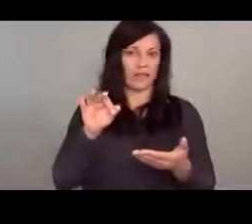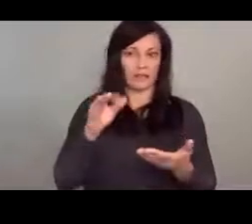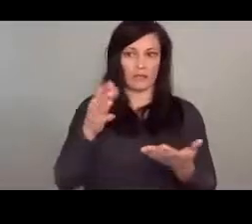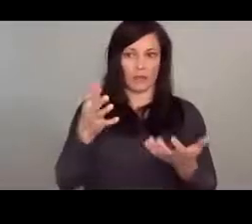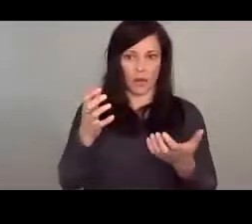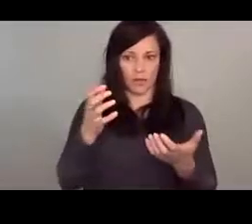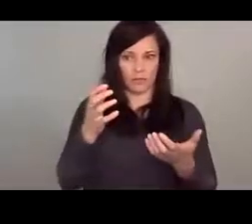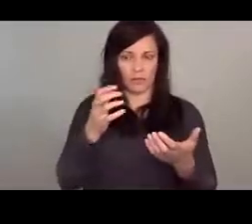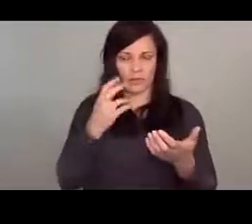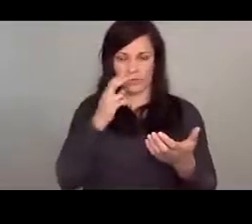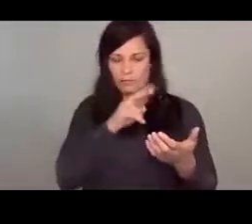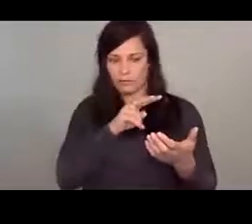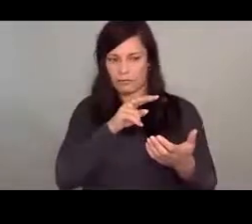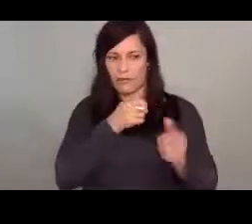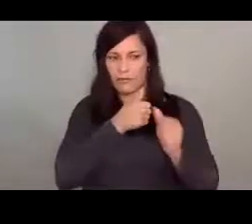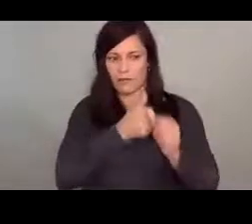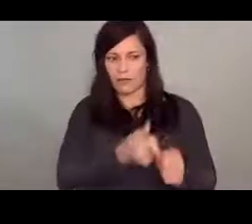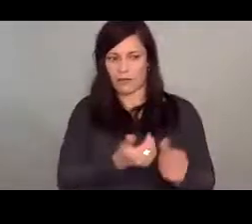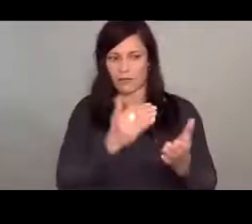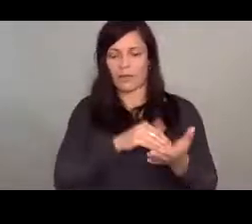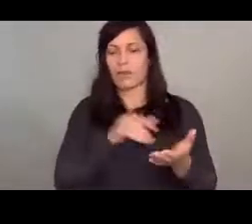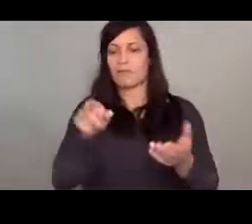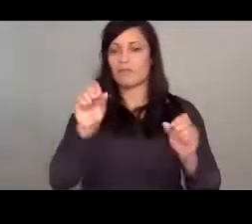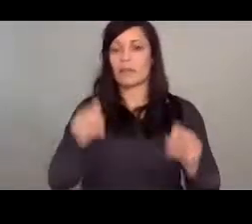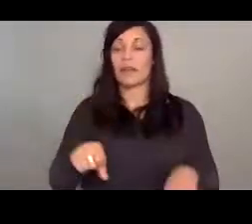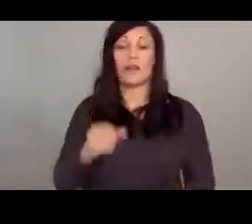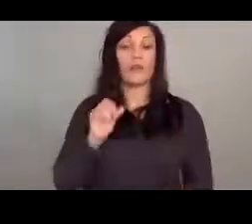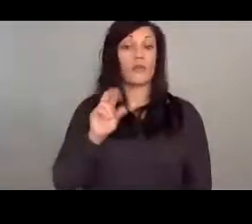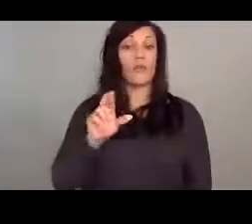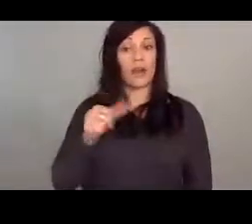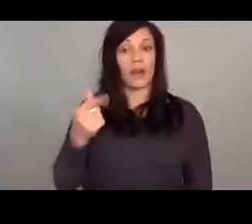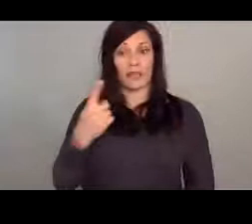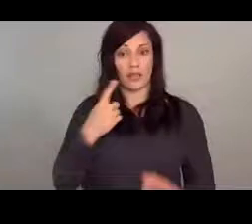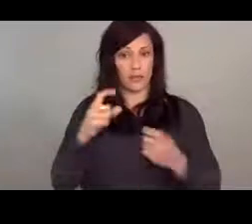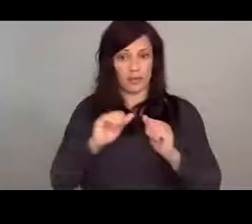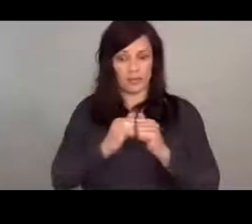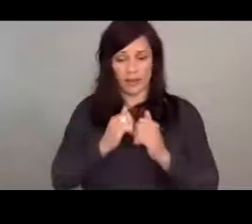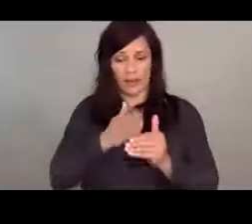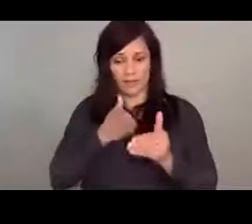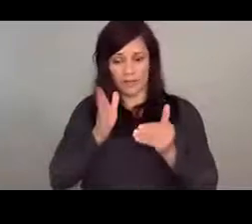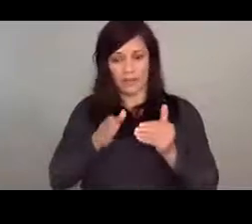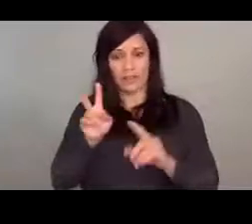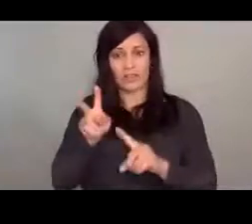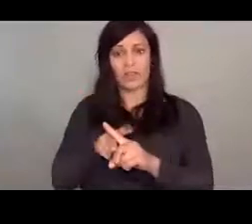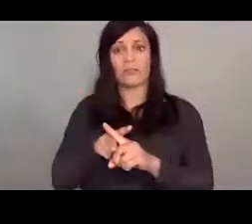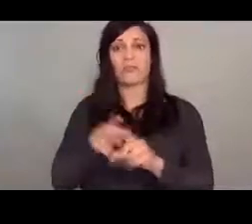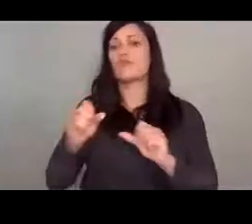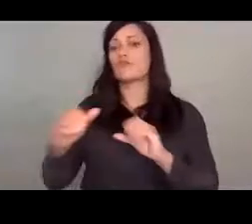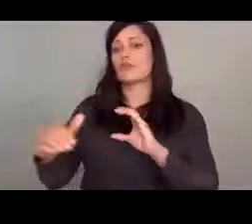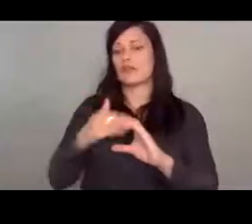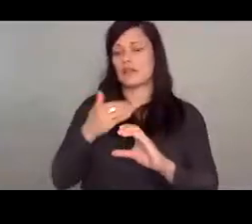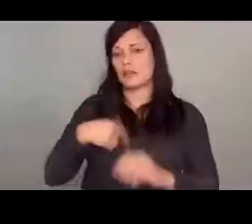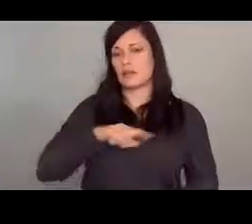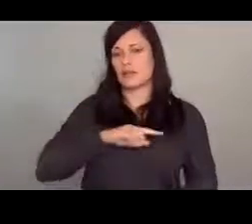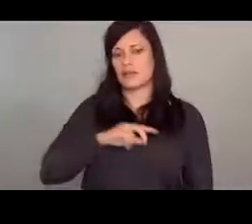again. And if you have any other questions about completing the application, you can always email us at